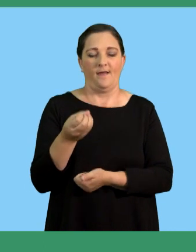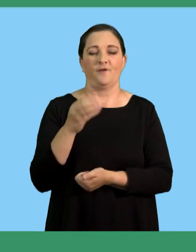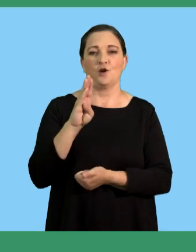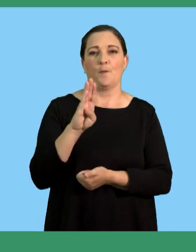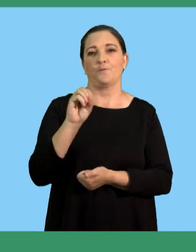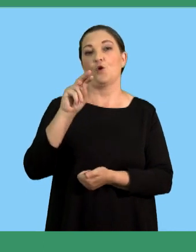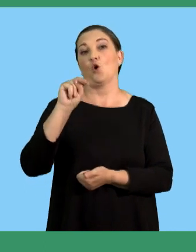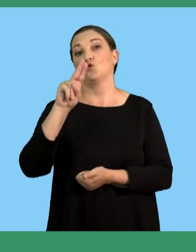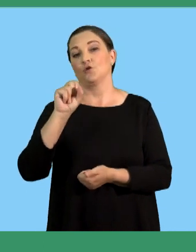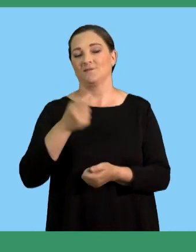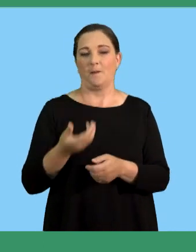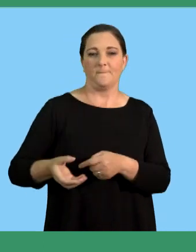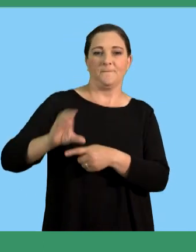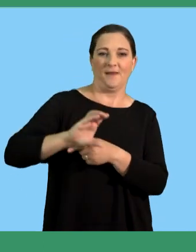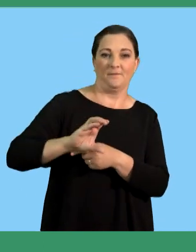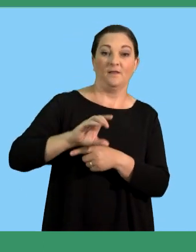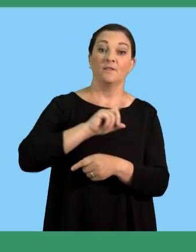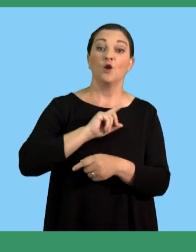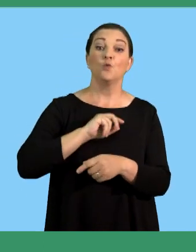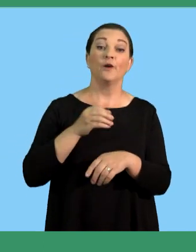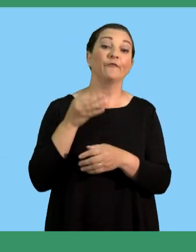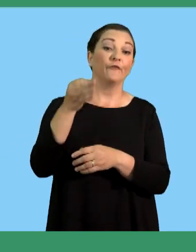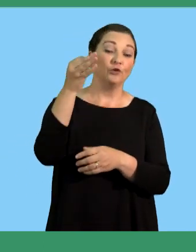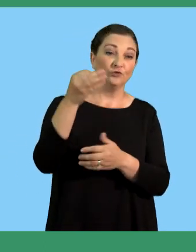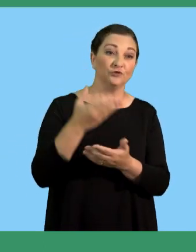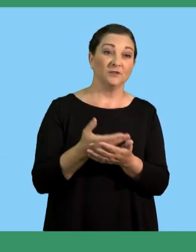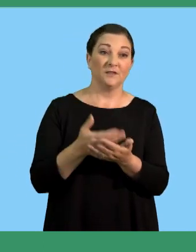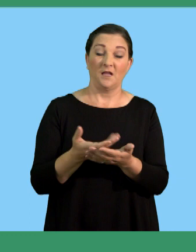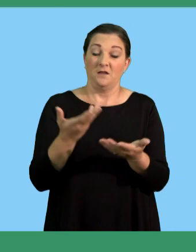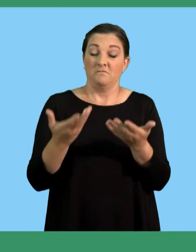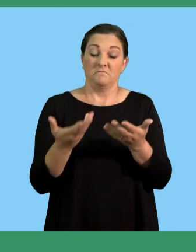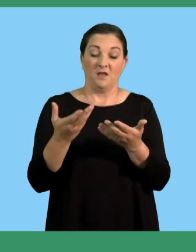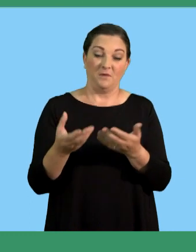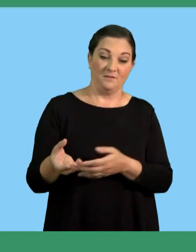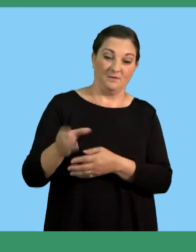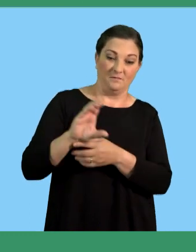own more shares and collect more dividends in future. If you had 70